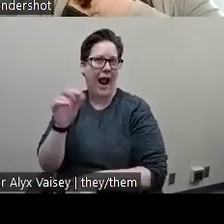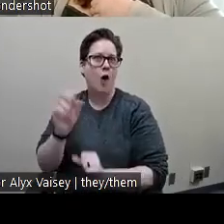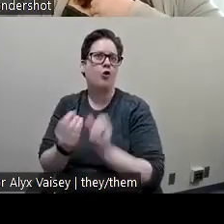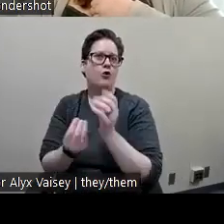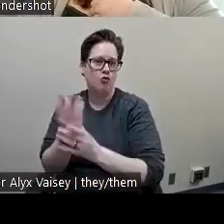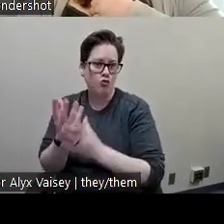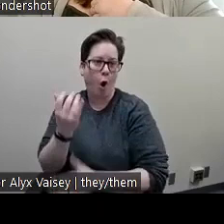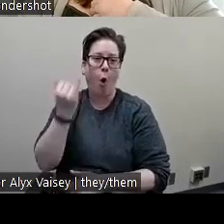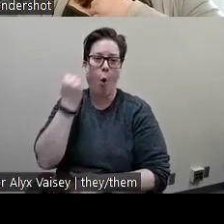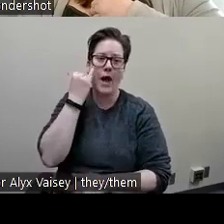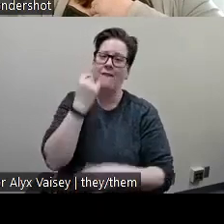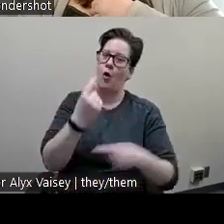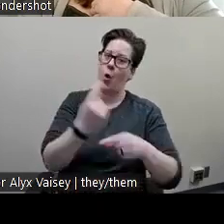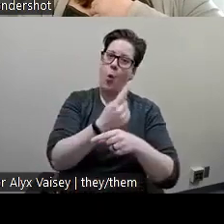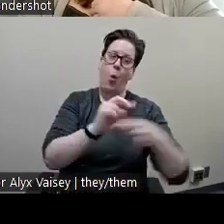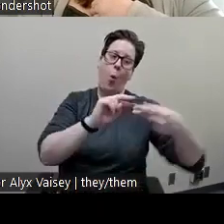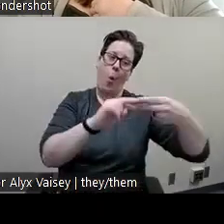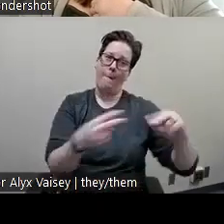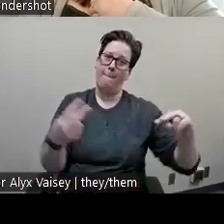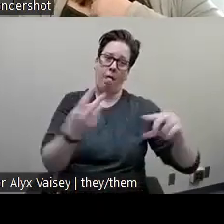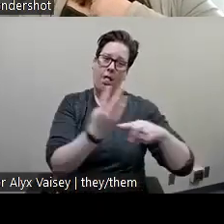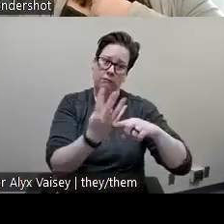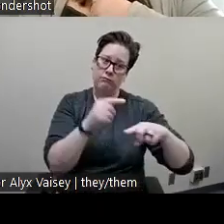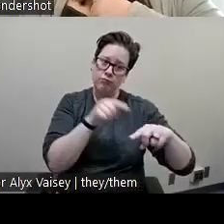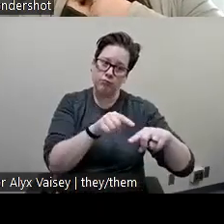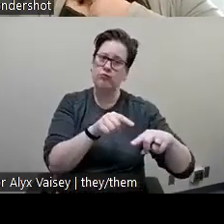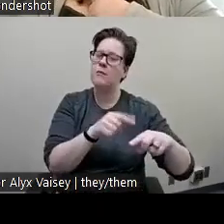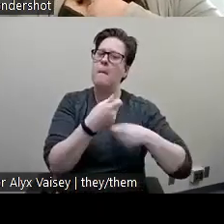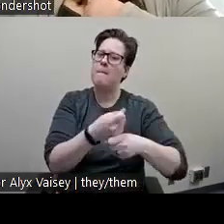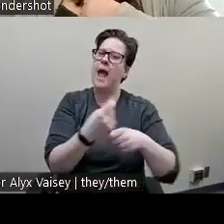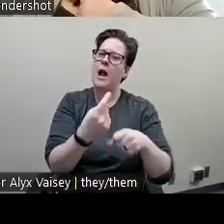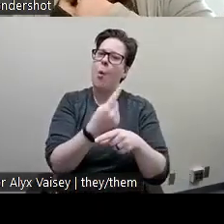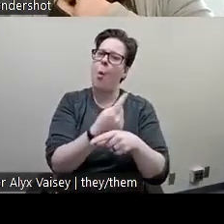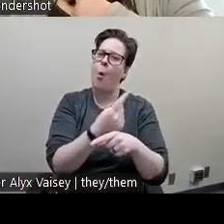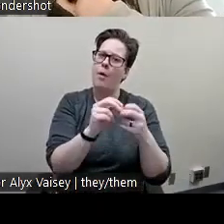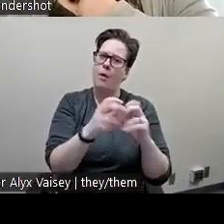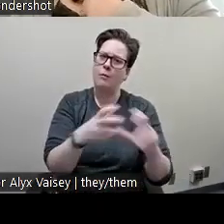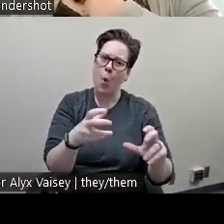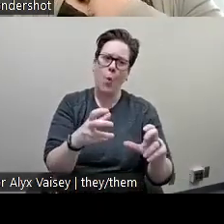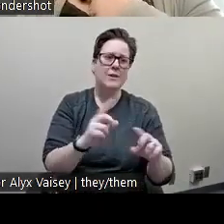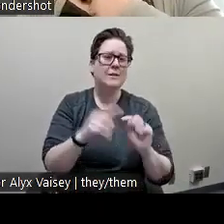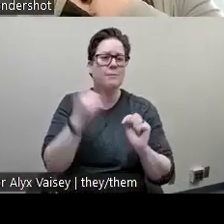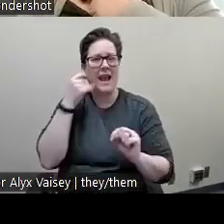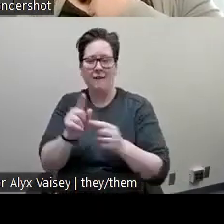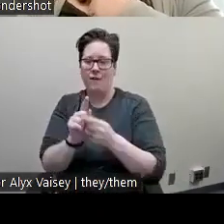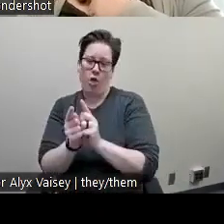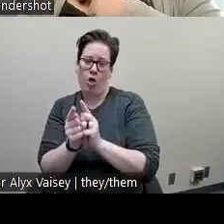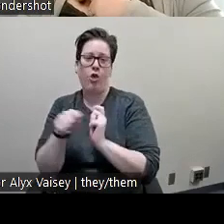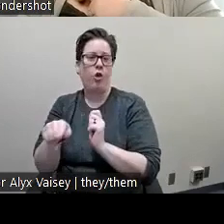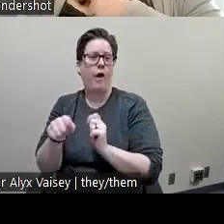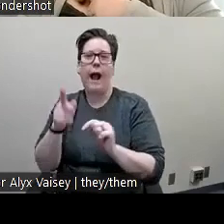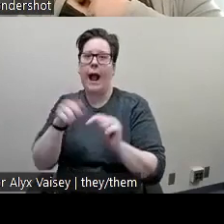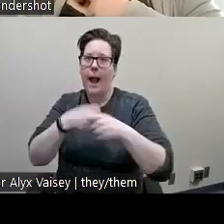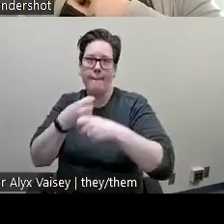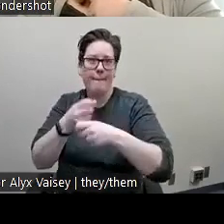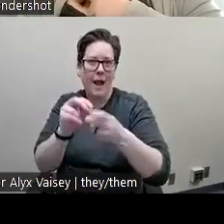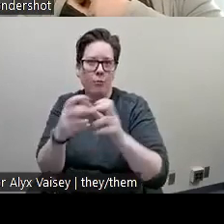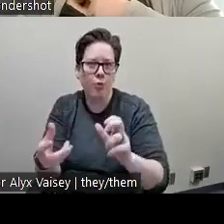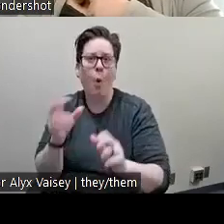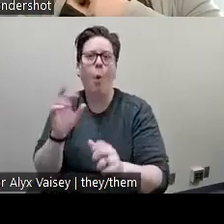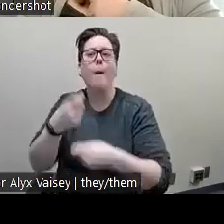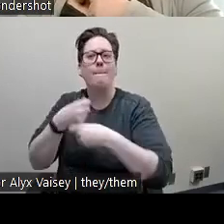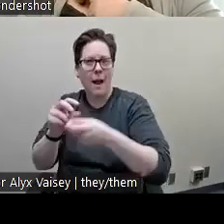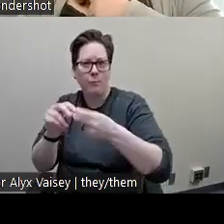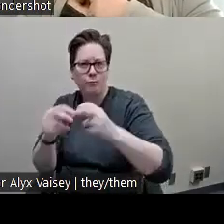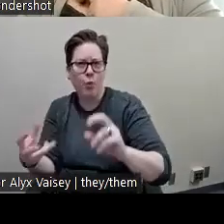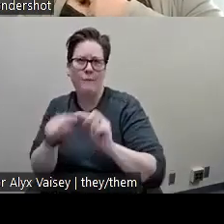If there's a mutated gene, we might have an abnormal protein, or maybe no protein is made at all. So when we do cancer genetic testing, we're